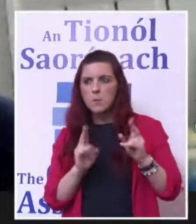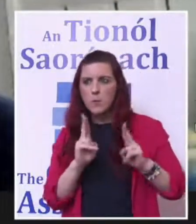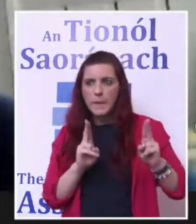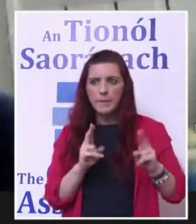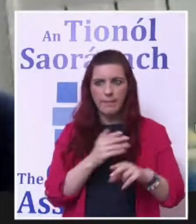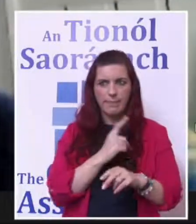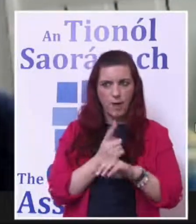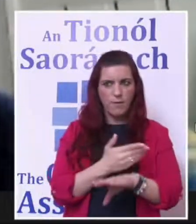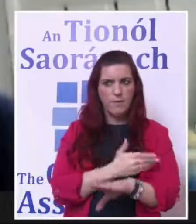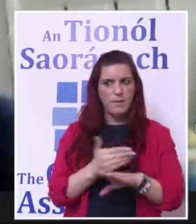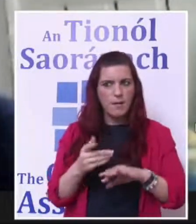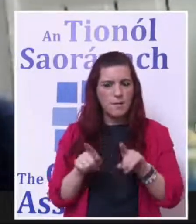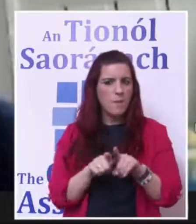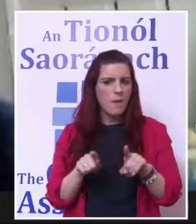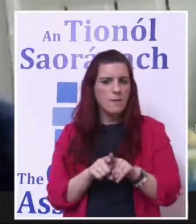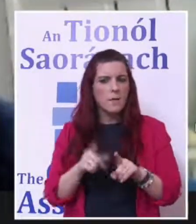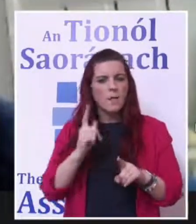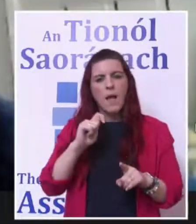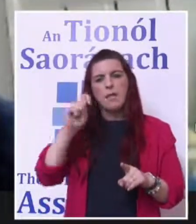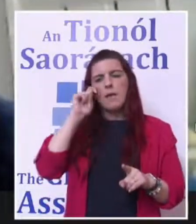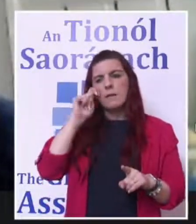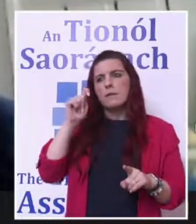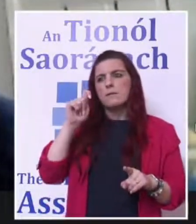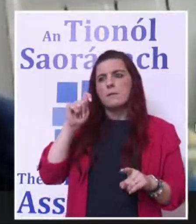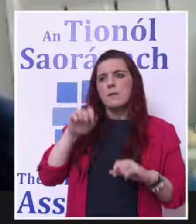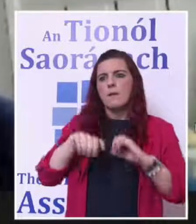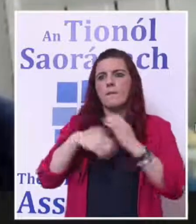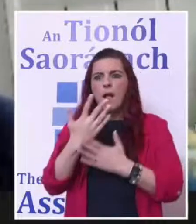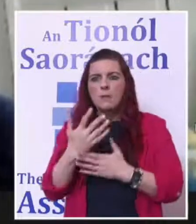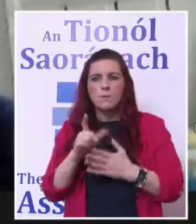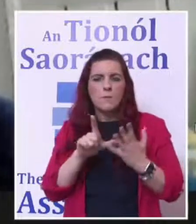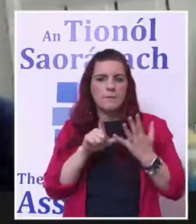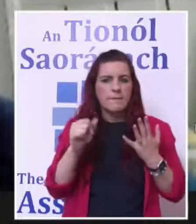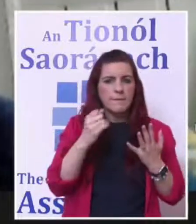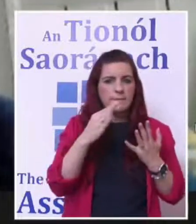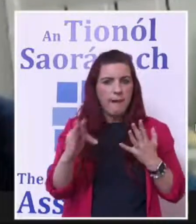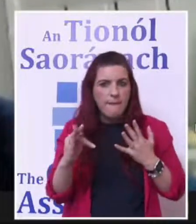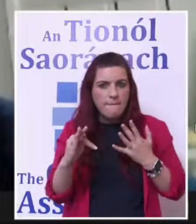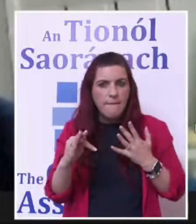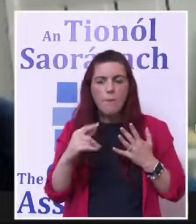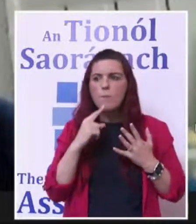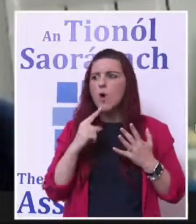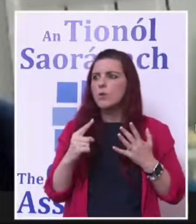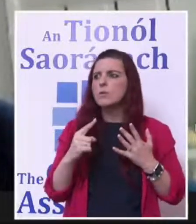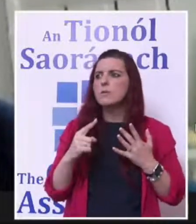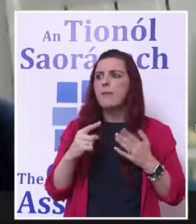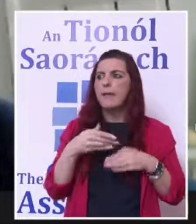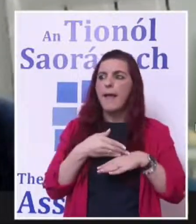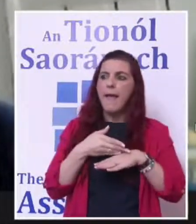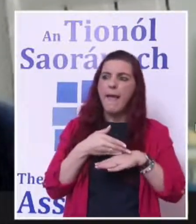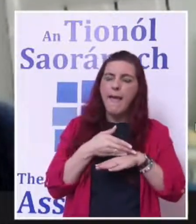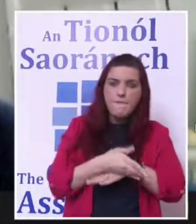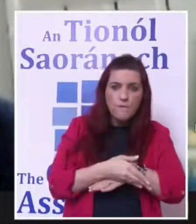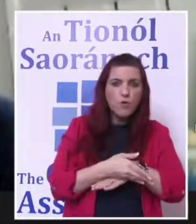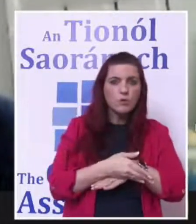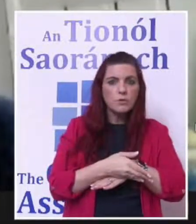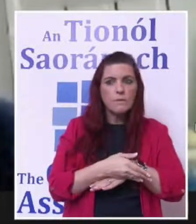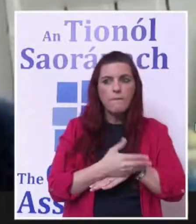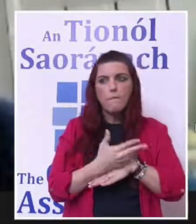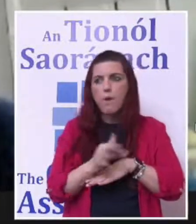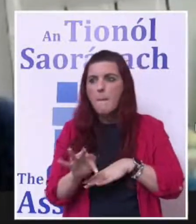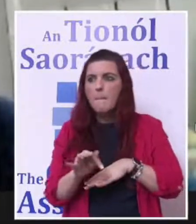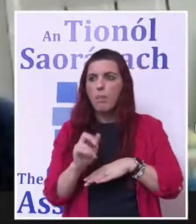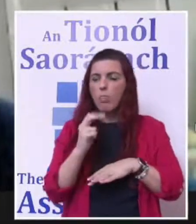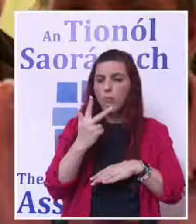beginning. And it, I think, involved about 70 staff transferring. But the effort it took across